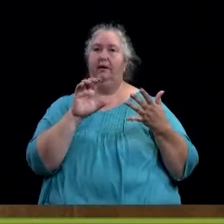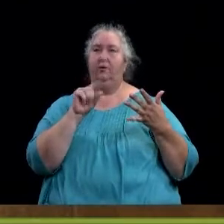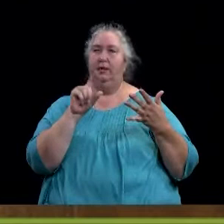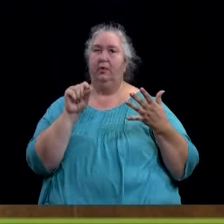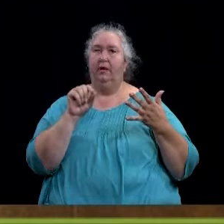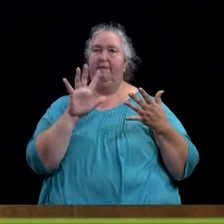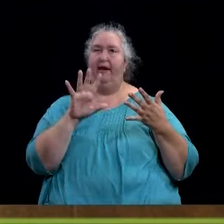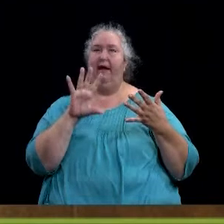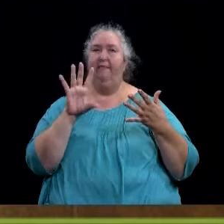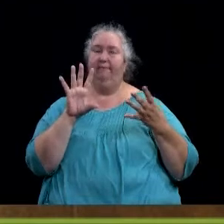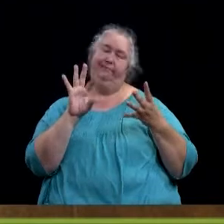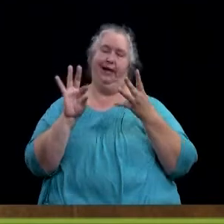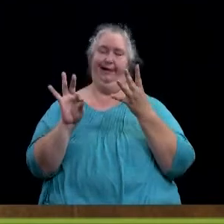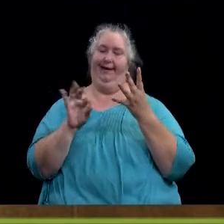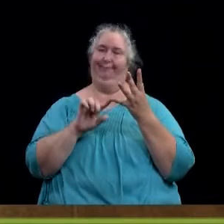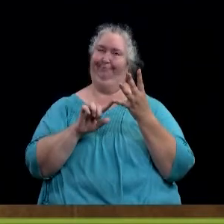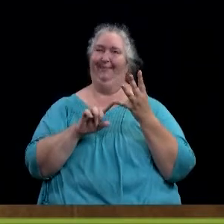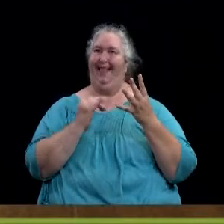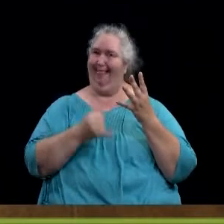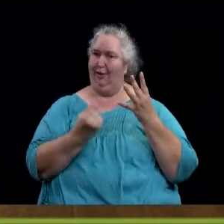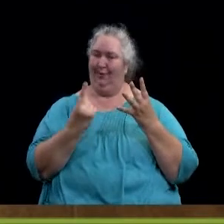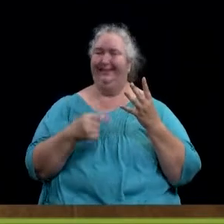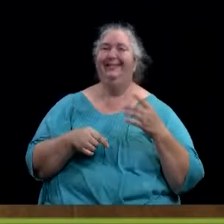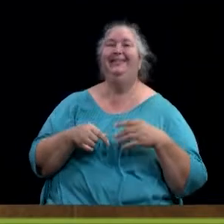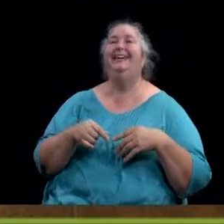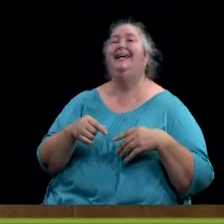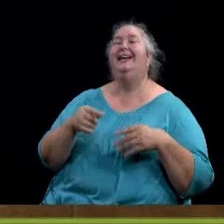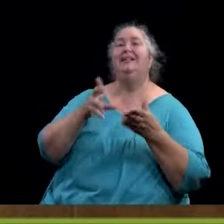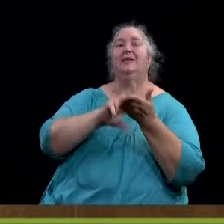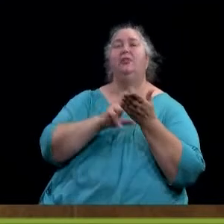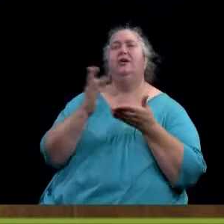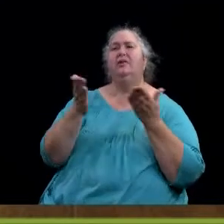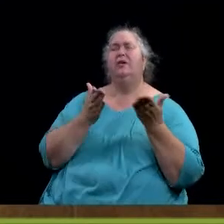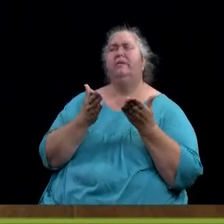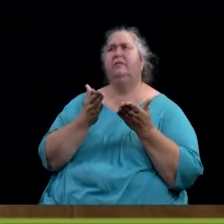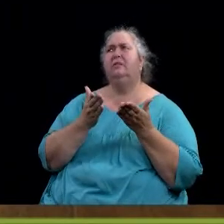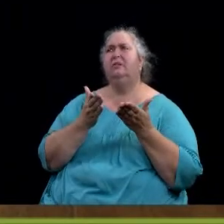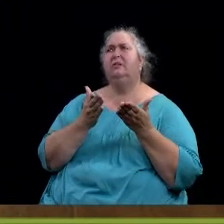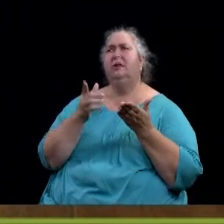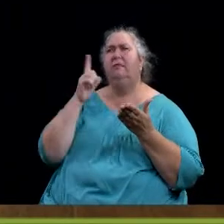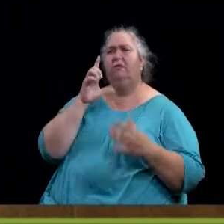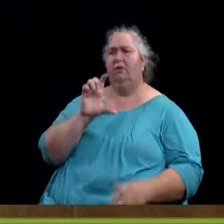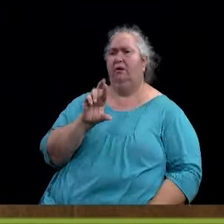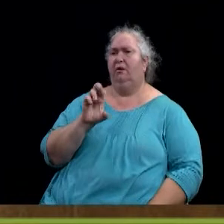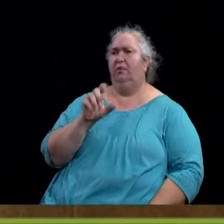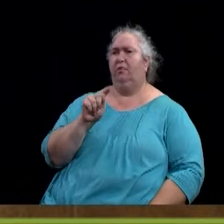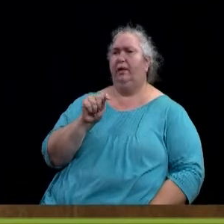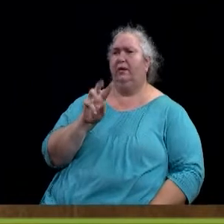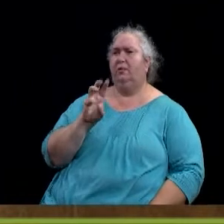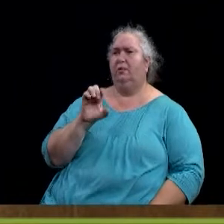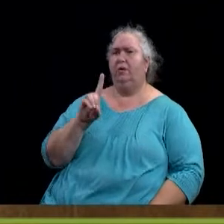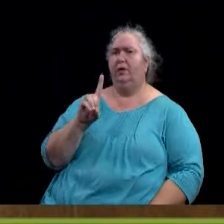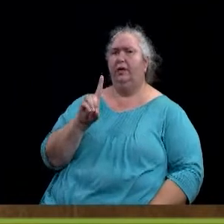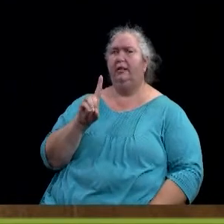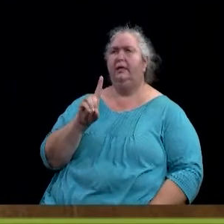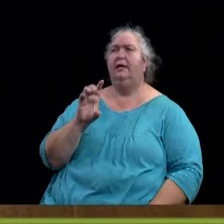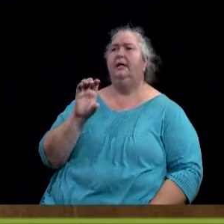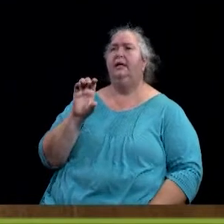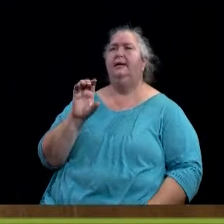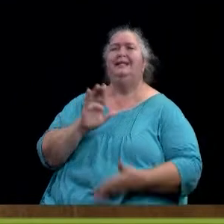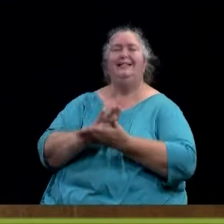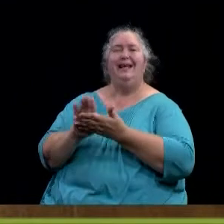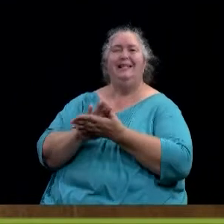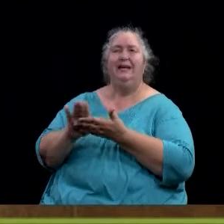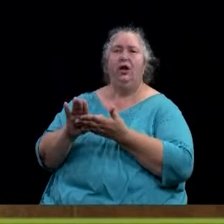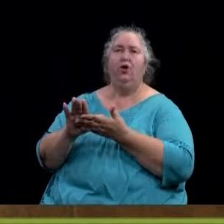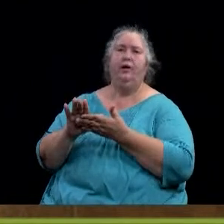construction services for the Crestwood Sanitary Sewer Improvement Project to Sky Blue Utilities